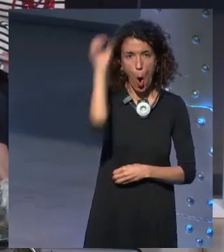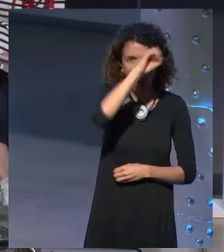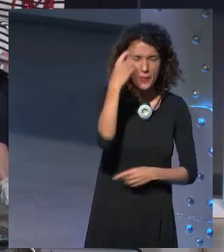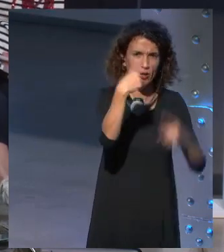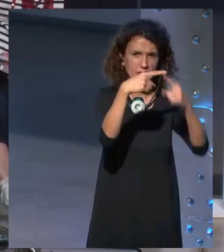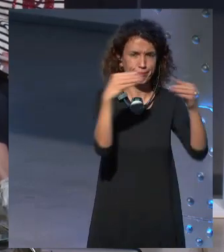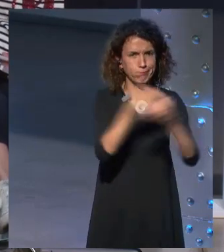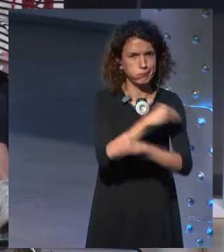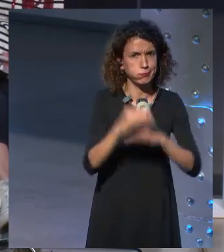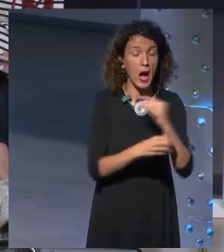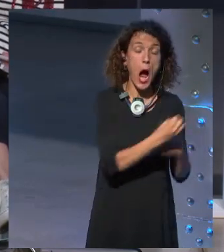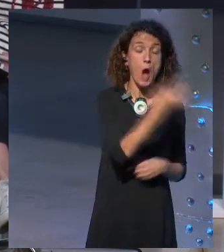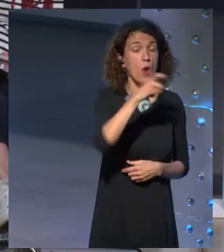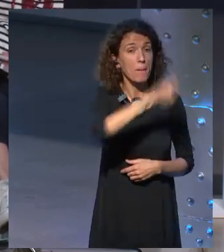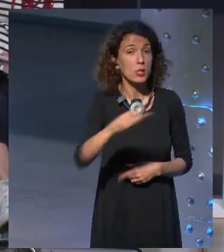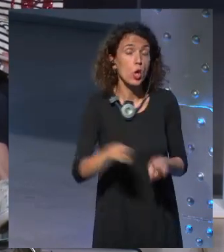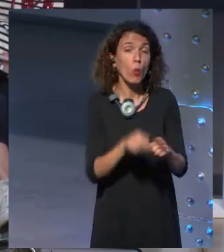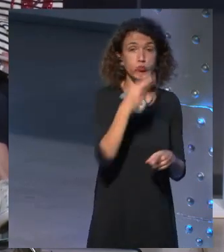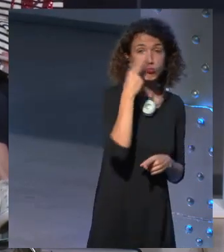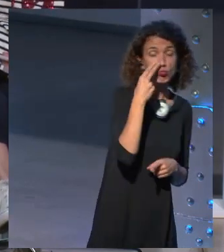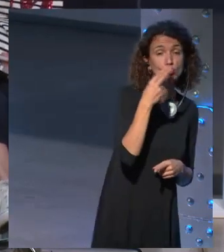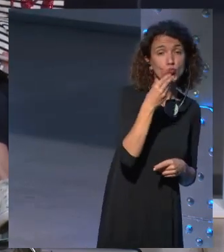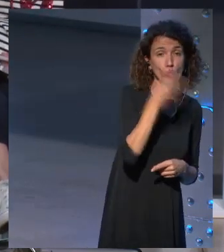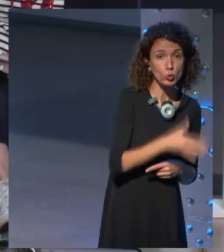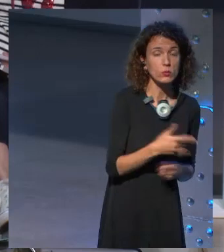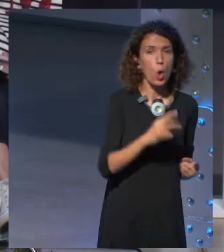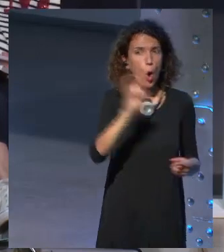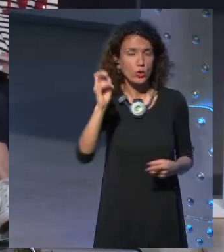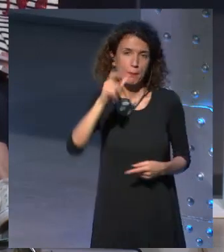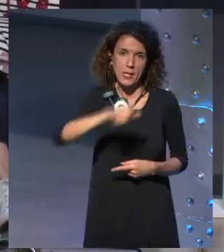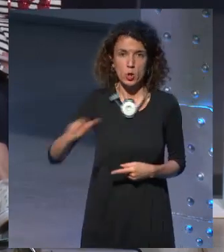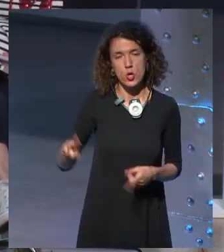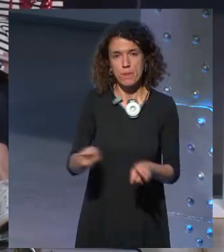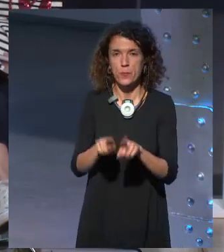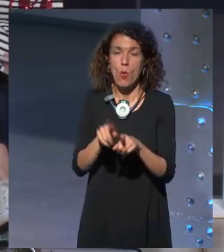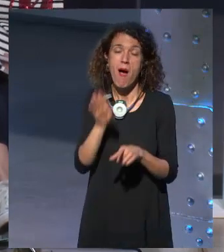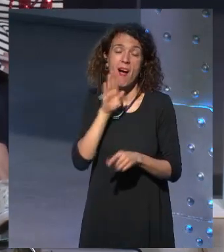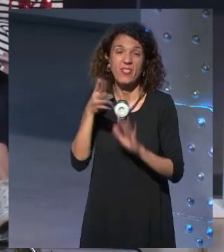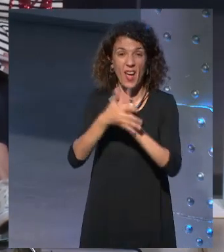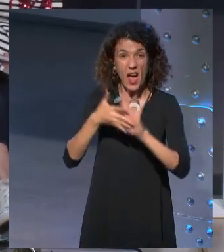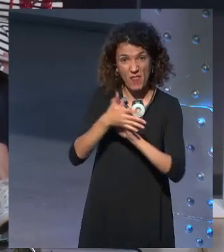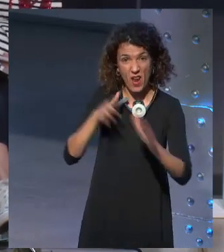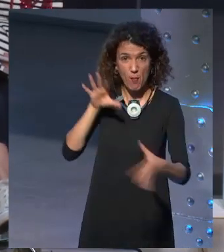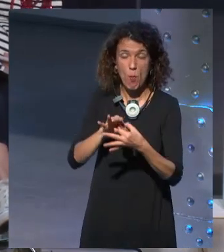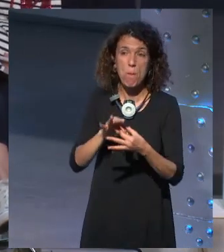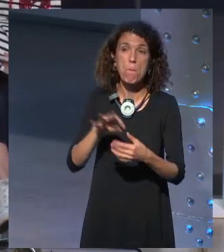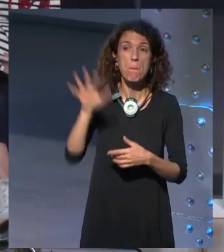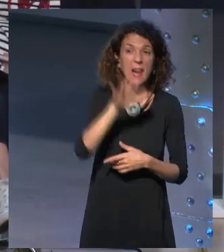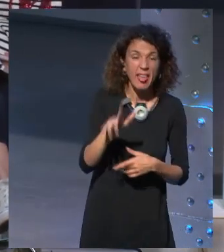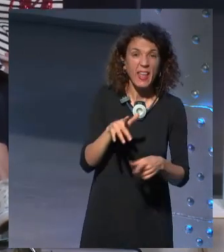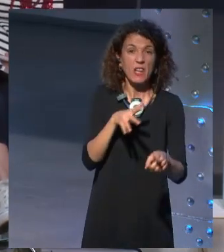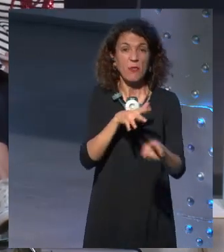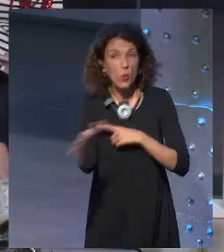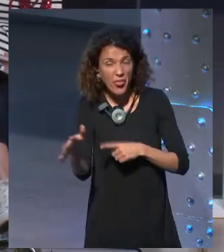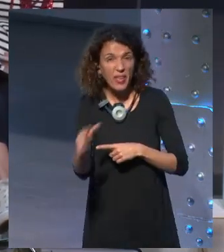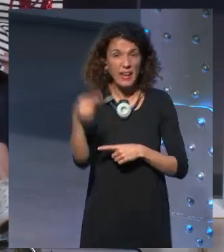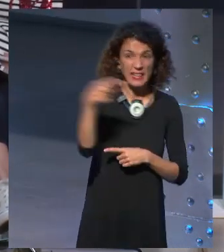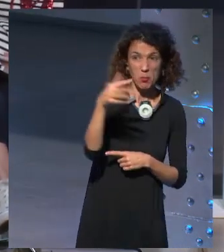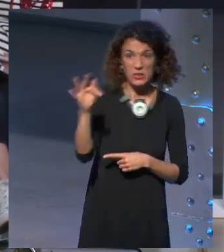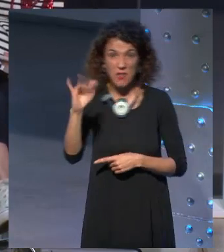too. There are a huge bunch of opinions, people find it very interesting, and other people with this that you've said, what seems